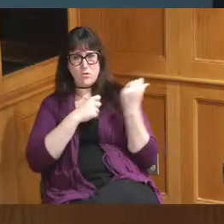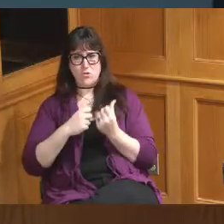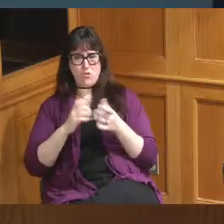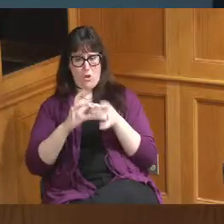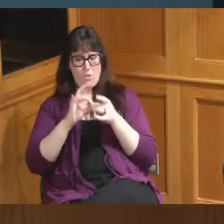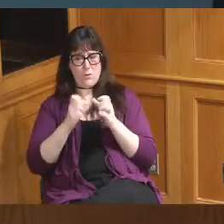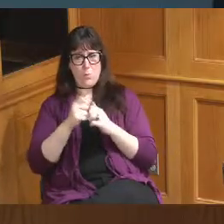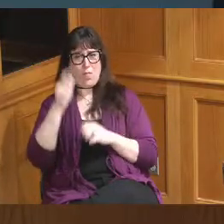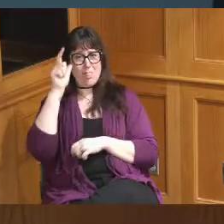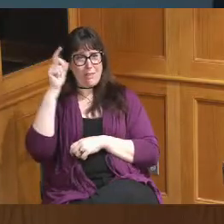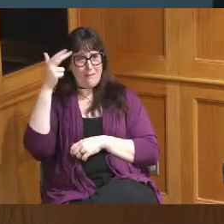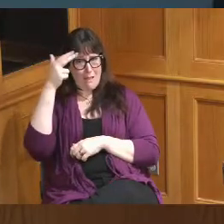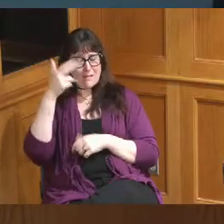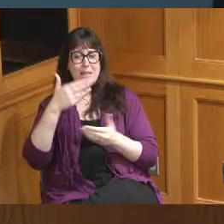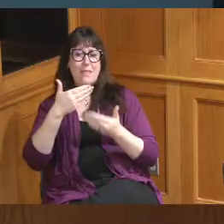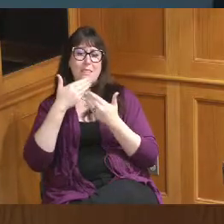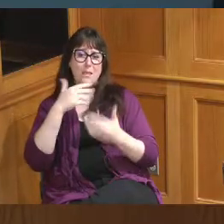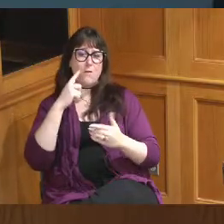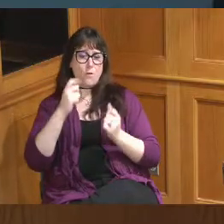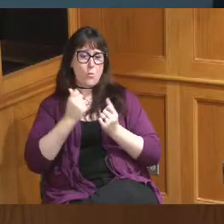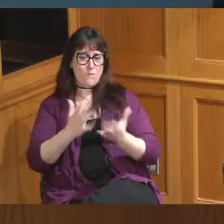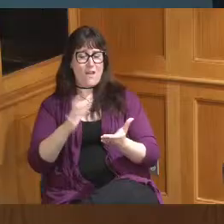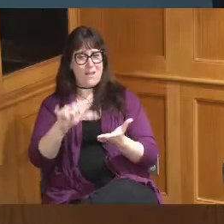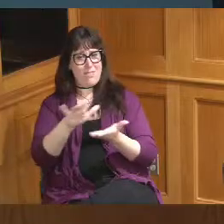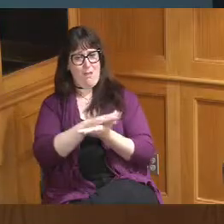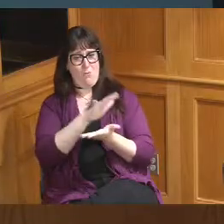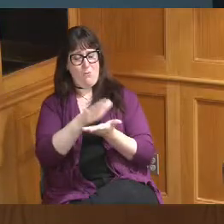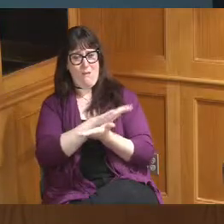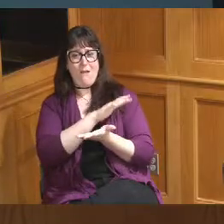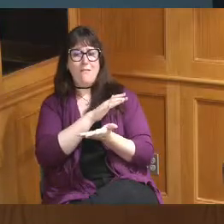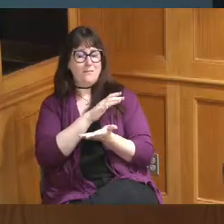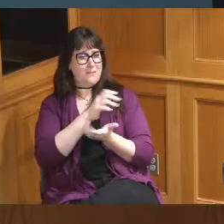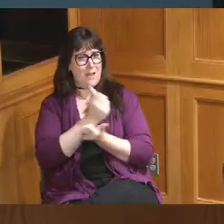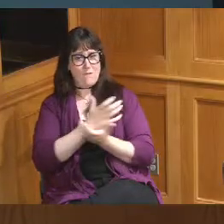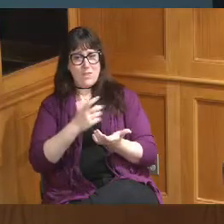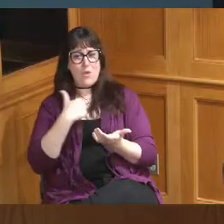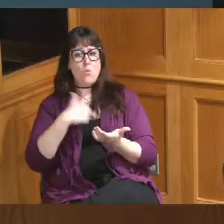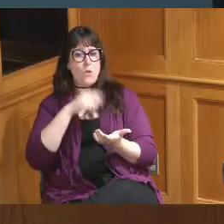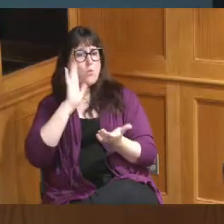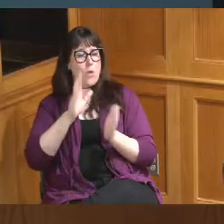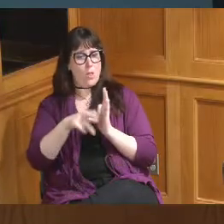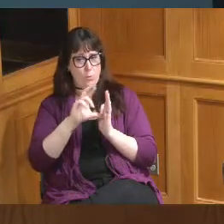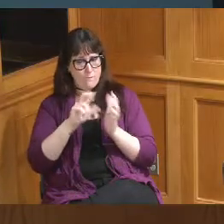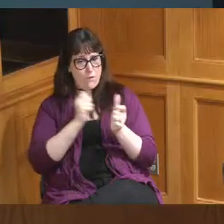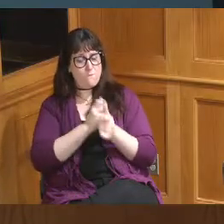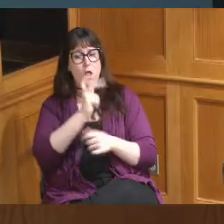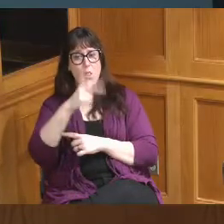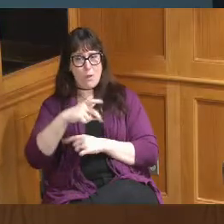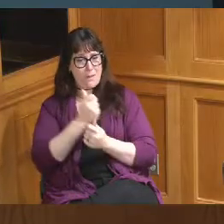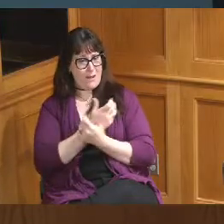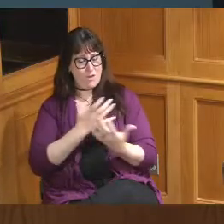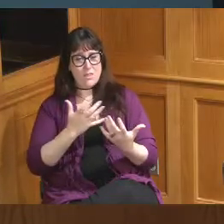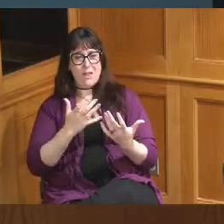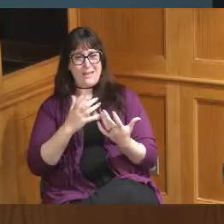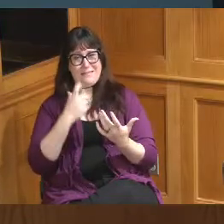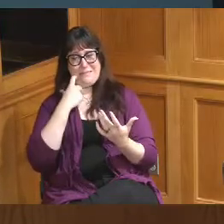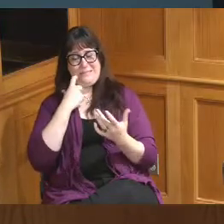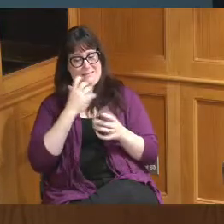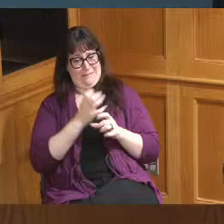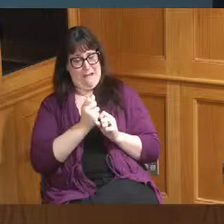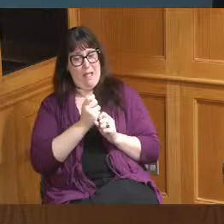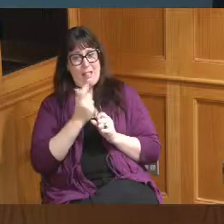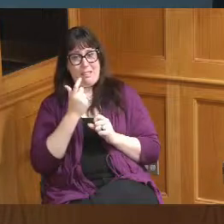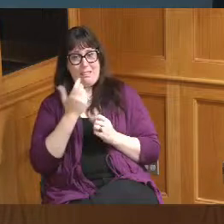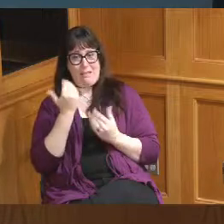Heights. So thank you for providing the written documents. We will review them, follow up on them. We just got them last night and this morning.